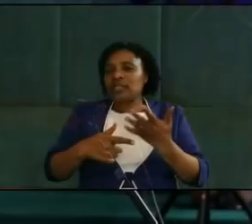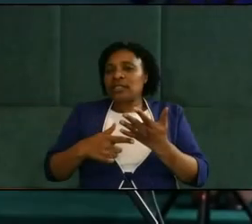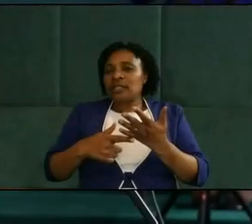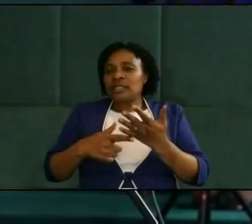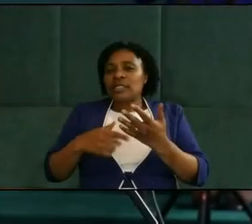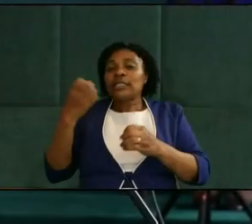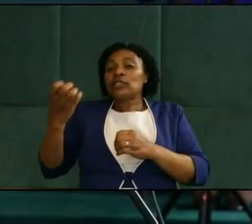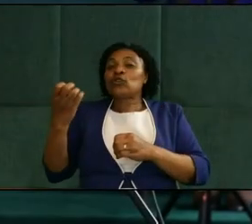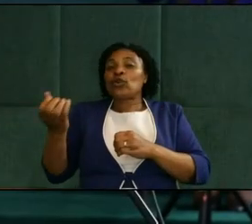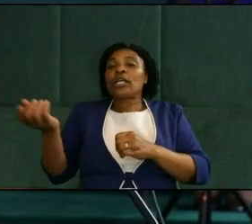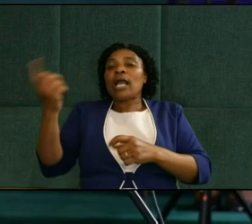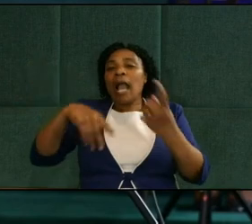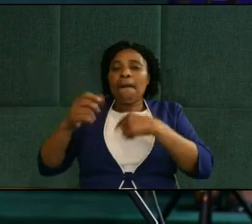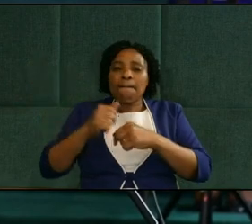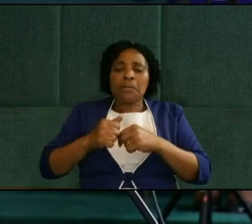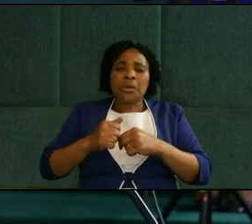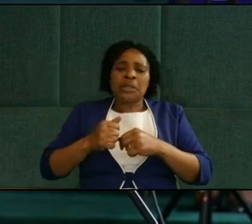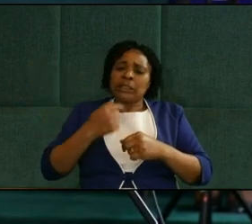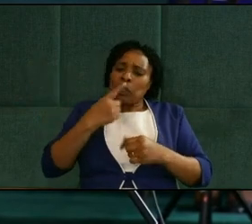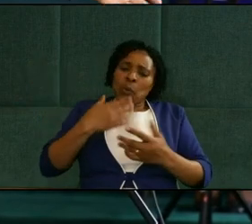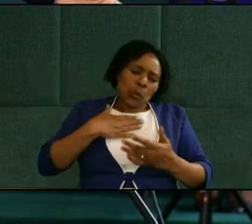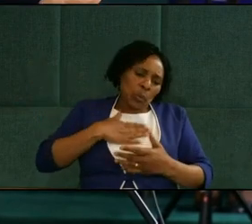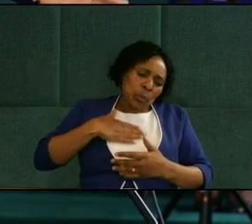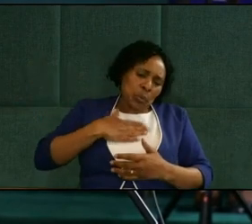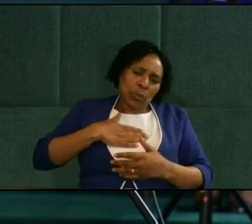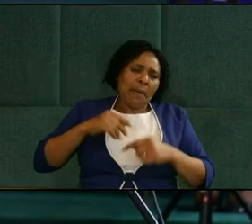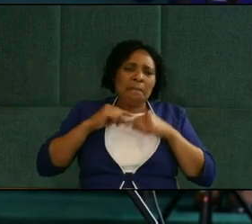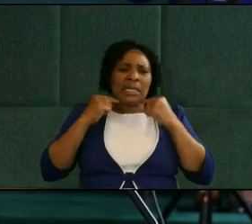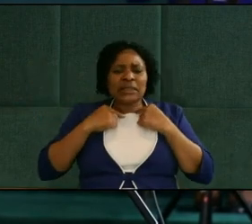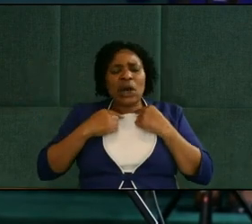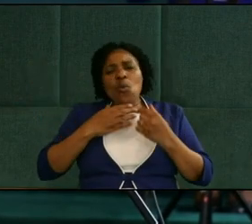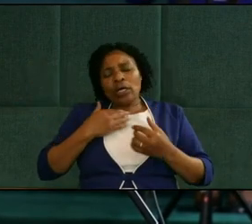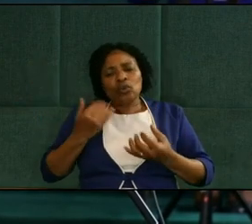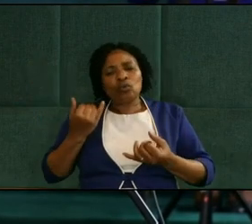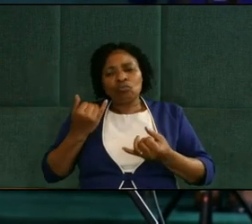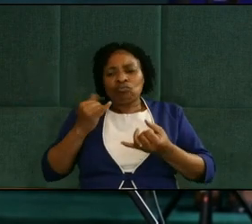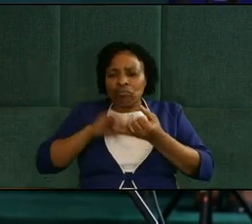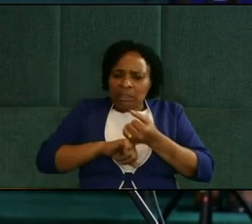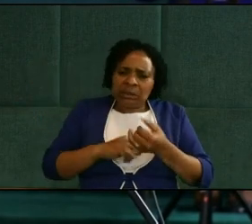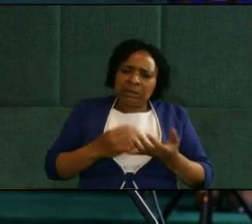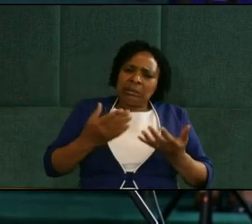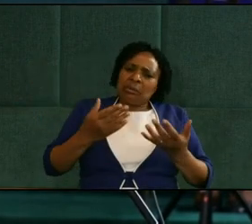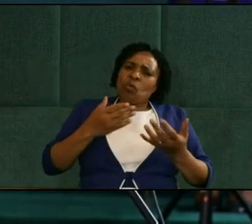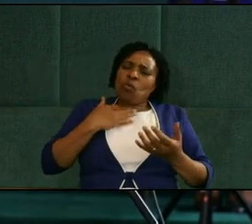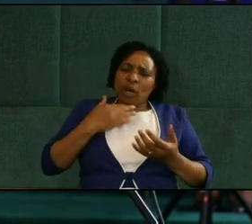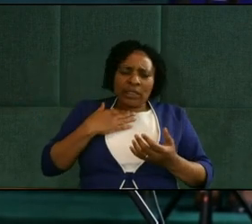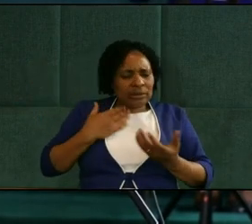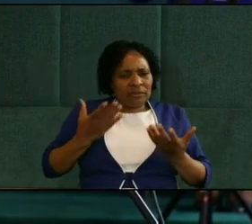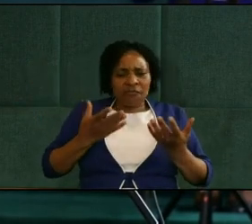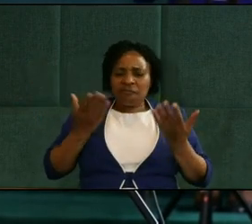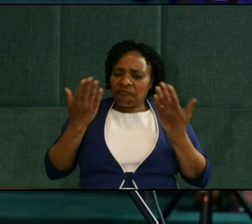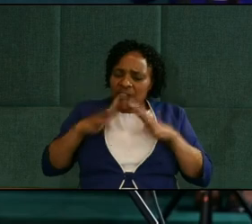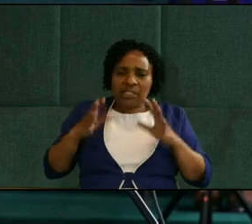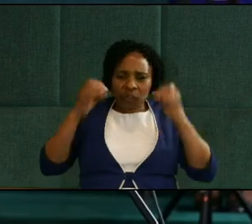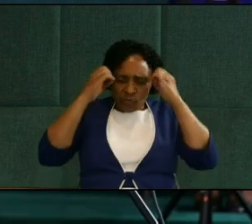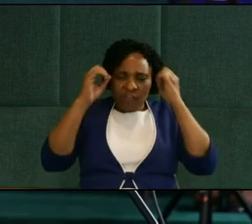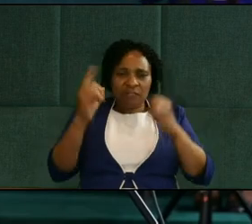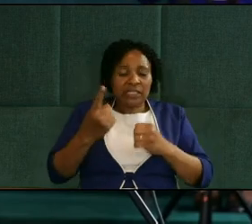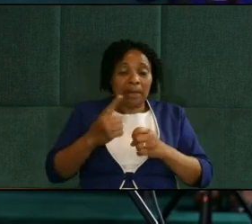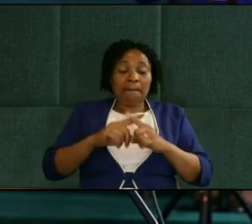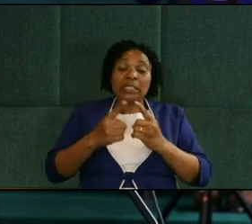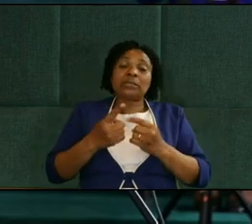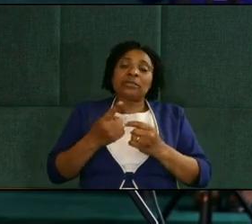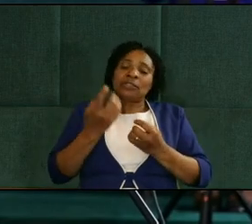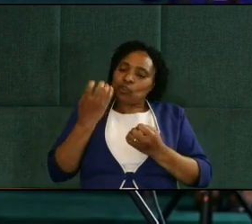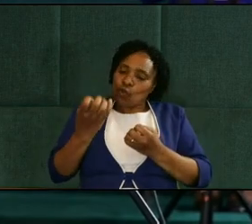have time. Oh, Pastor, give me some time. I plan to get married first. No, the stone. Let me finish education first. No, the stone is